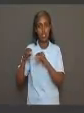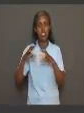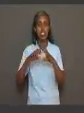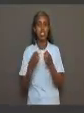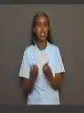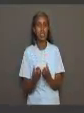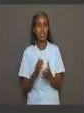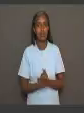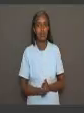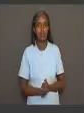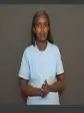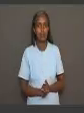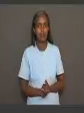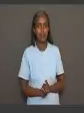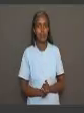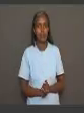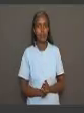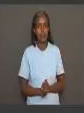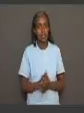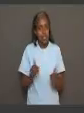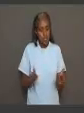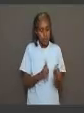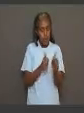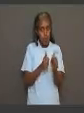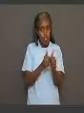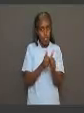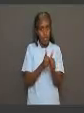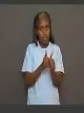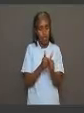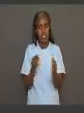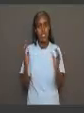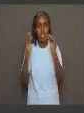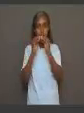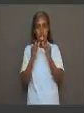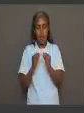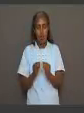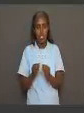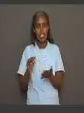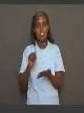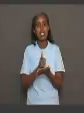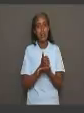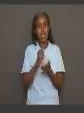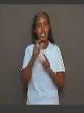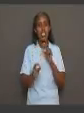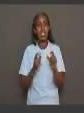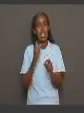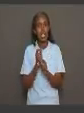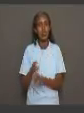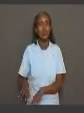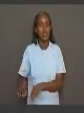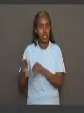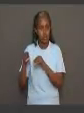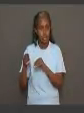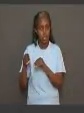class. In order for us to calculate the mean age of the